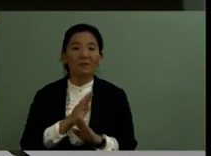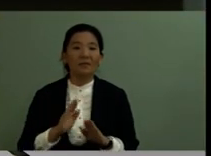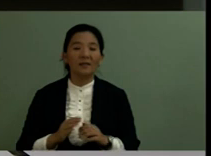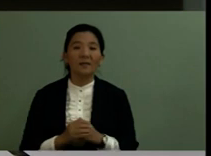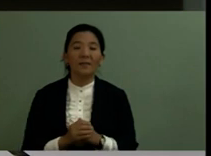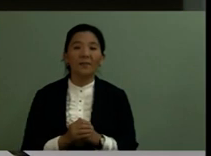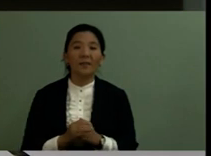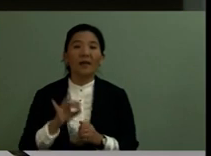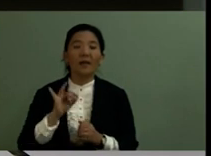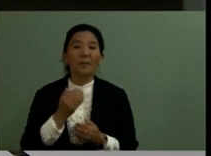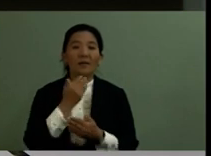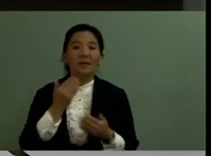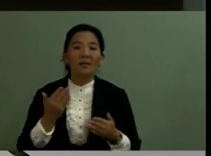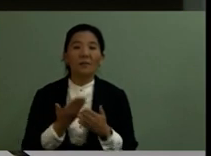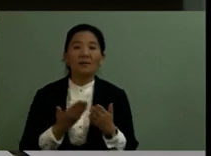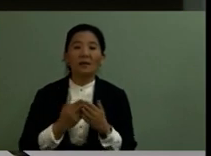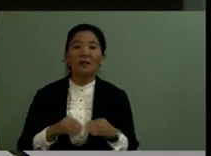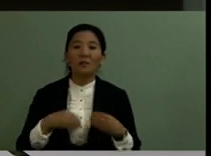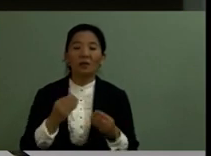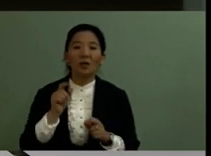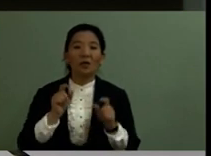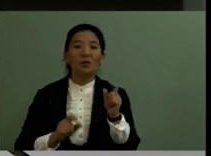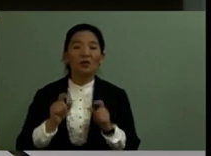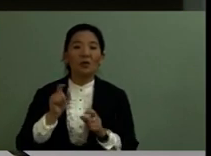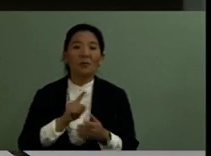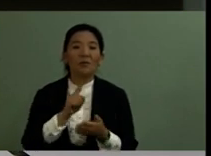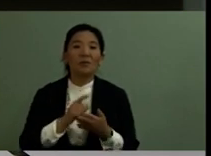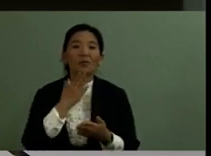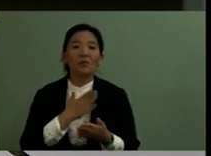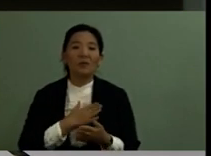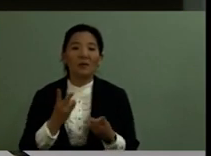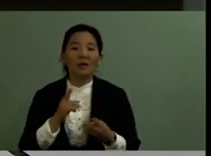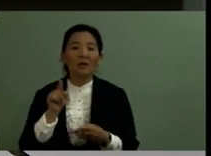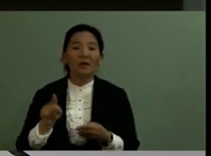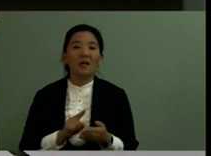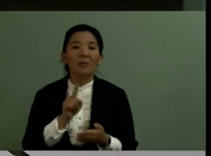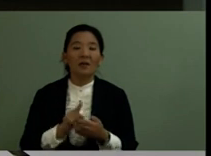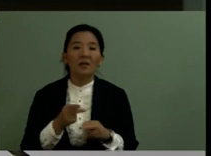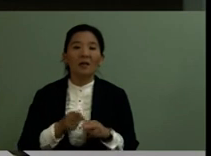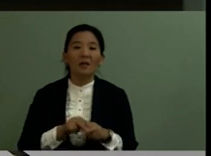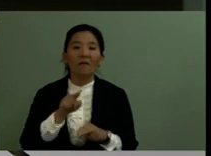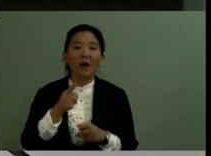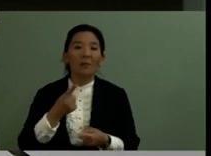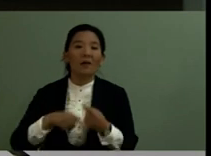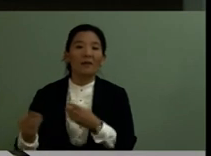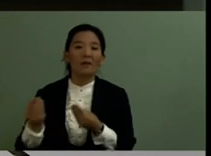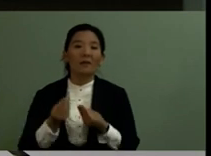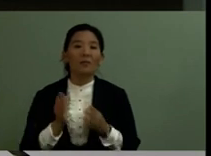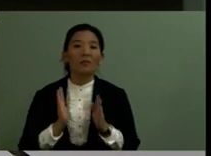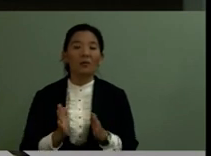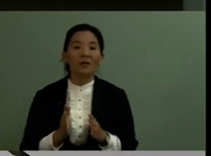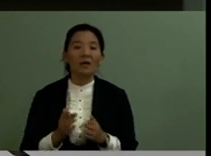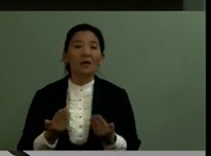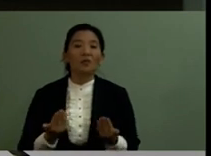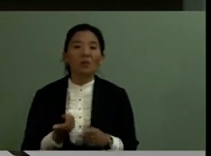chiqmasin. Va oxirgi maslahatimiz insonlarni seving va ular albatta shu narsani sizlarga qaytarishadi.